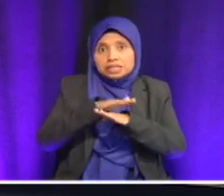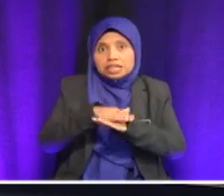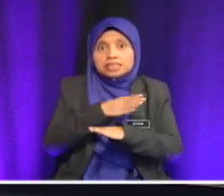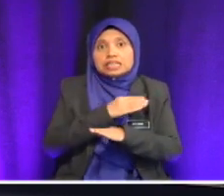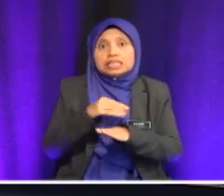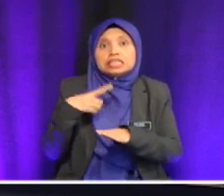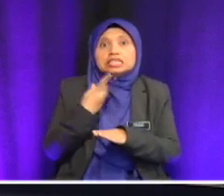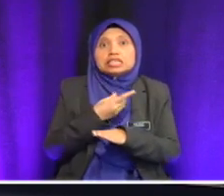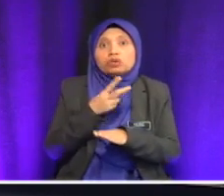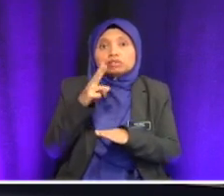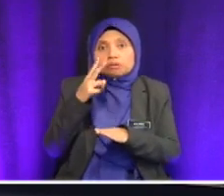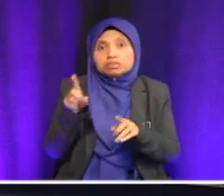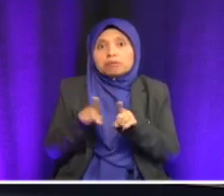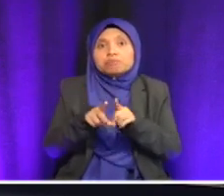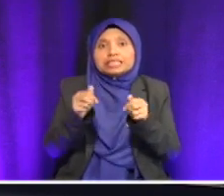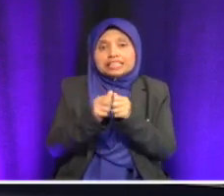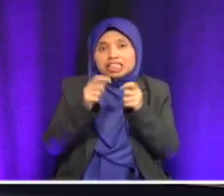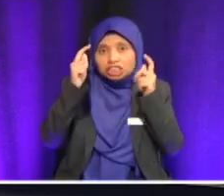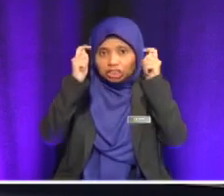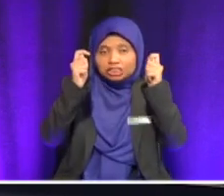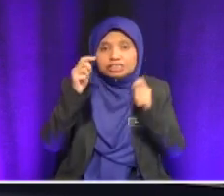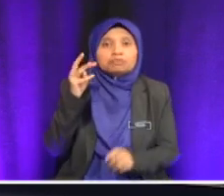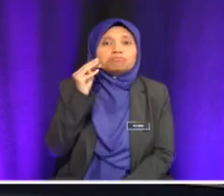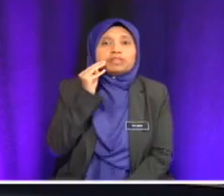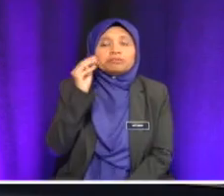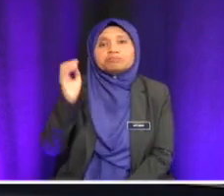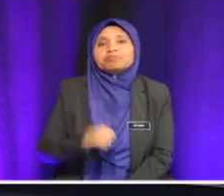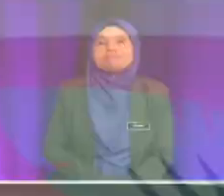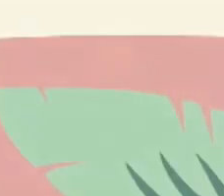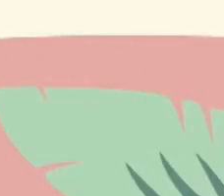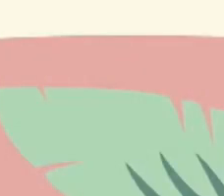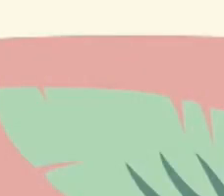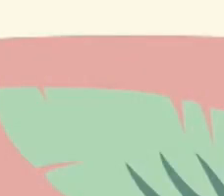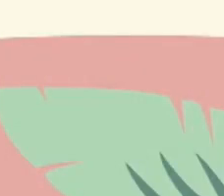right after this together with Teacher Mira for Bahasa Inggeris Tingkatan 4.